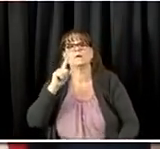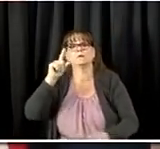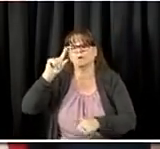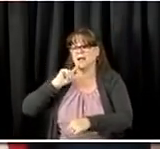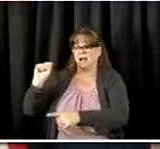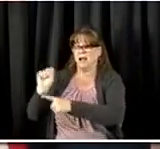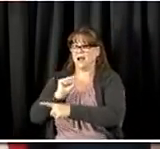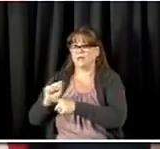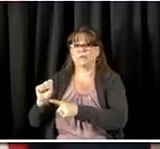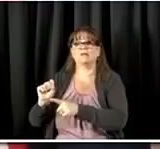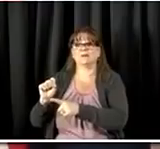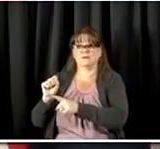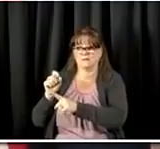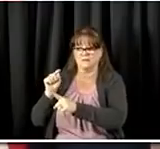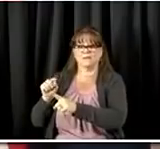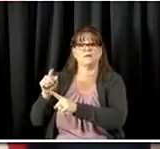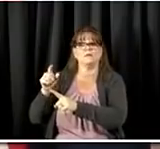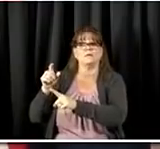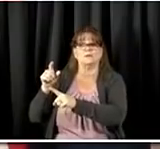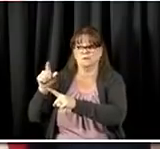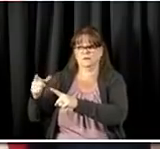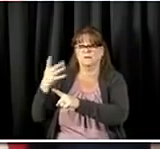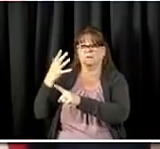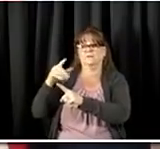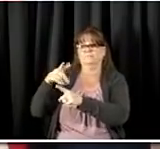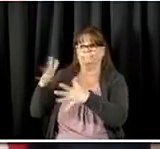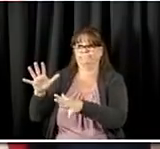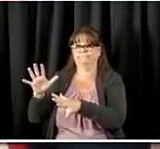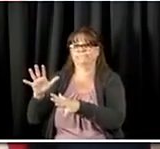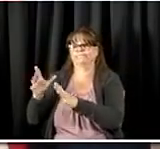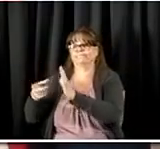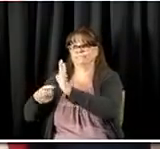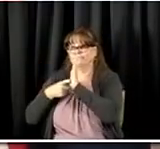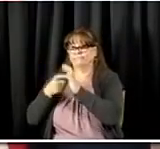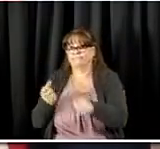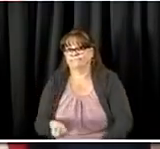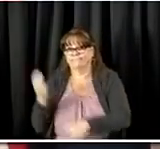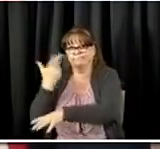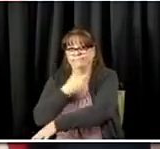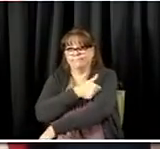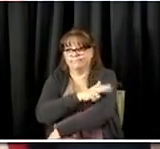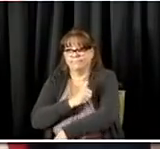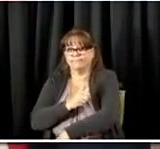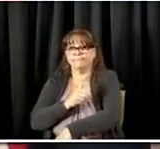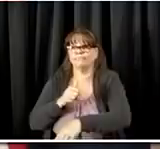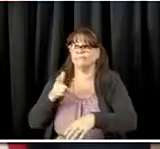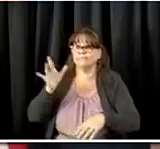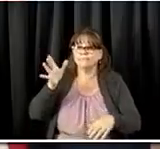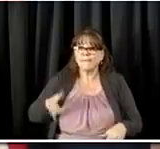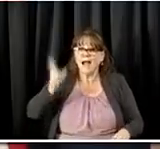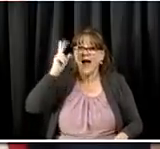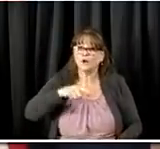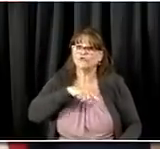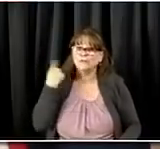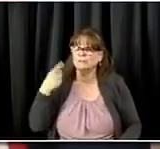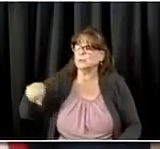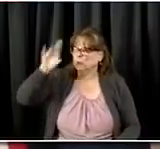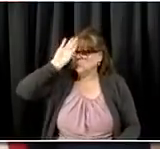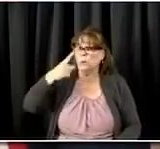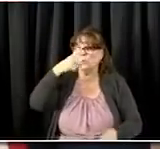is a very high percentage chance of hospitalization. Overall, folks who are hospitalized, about 5% don't make